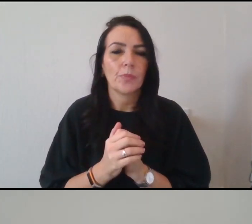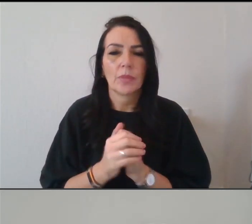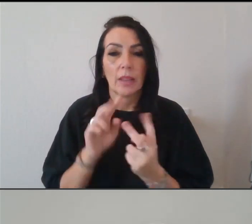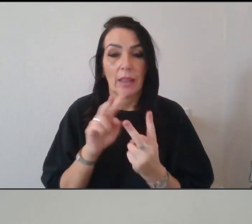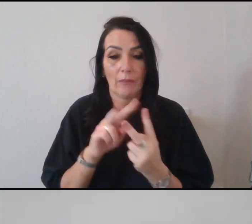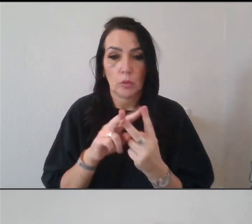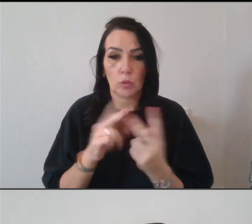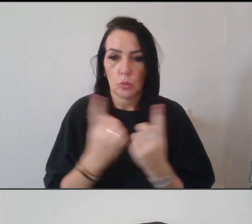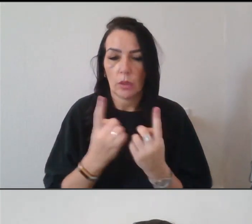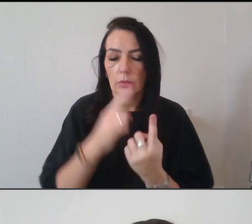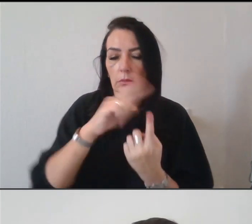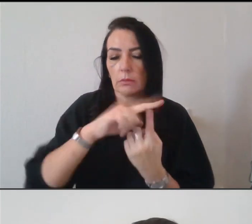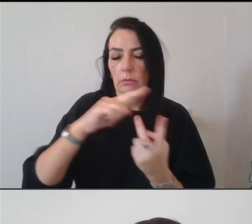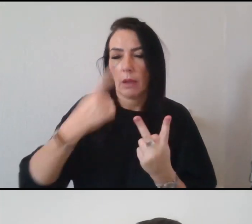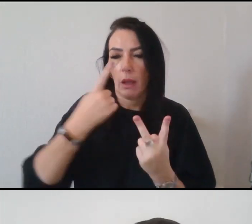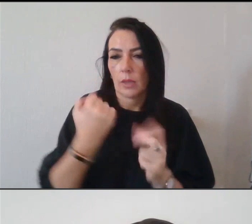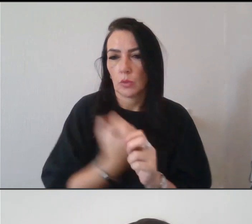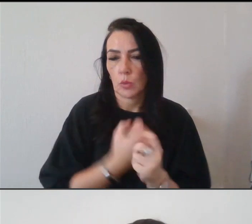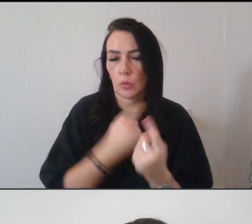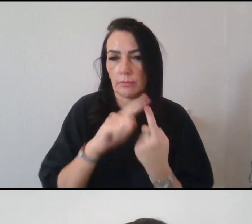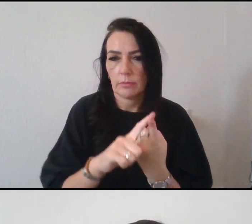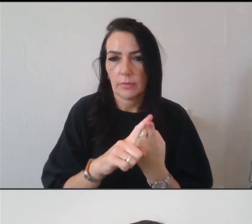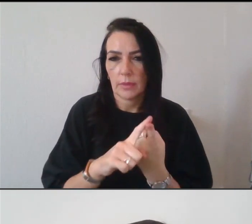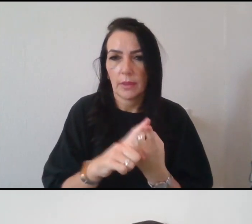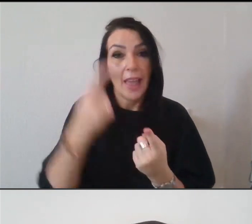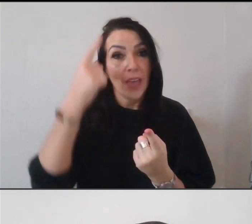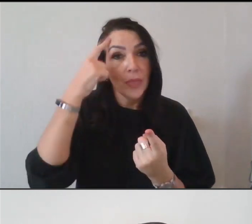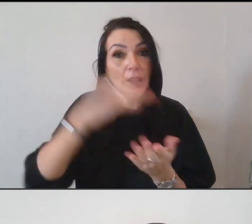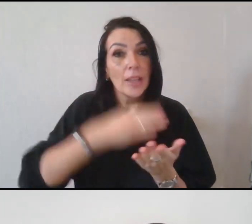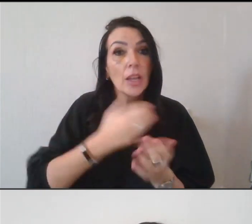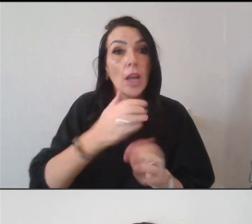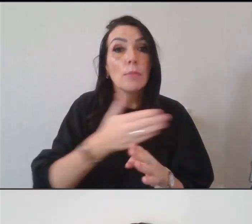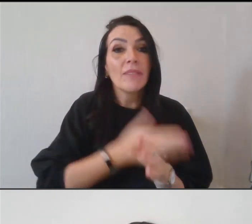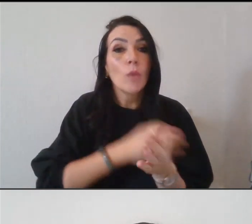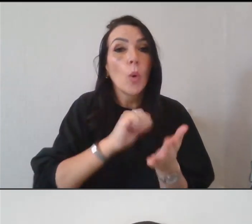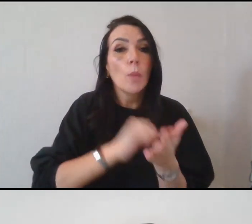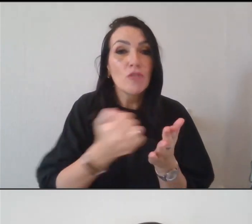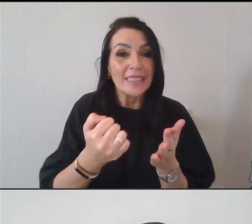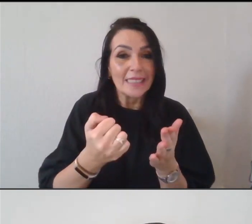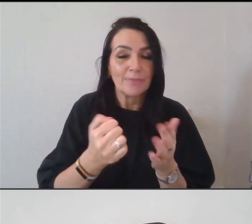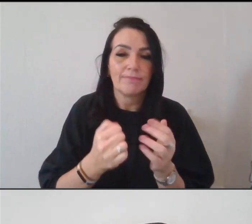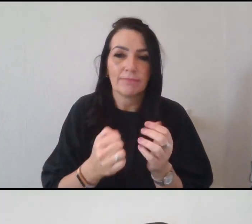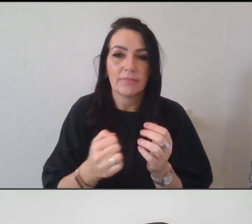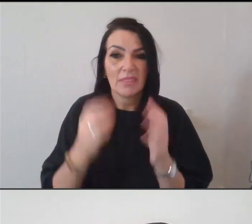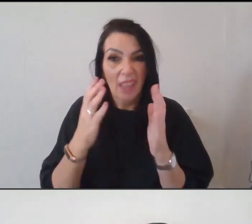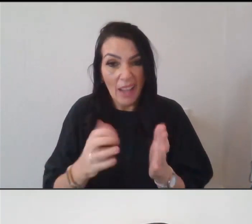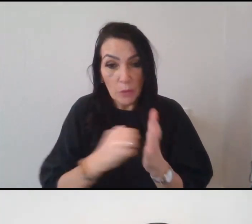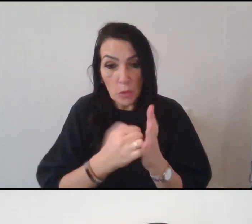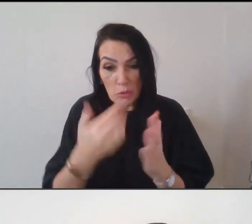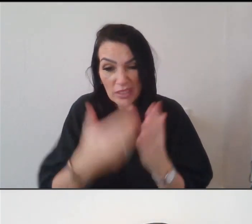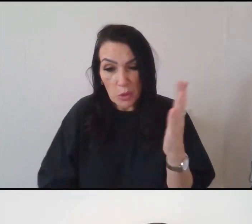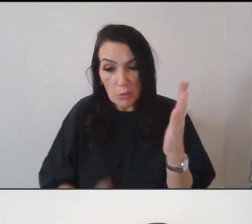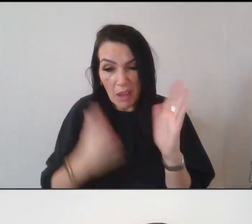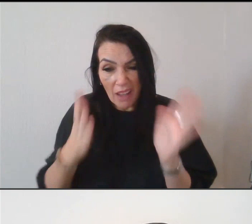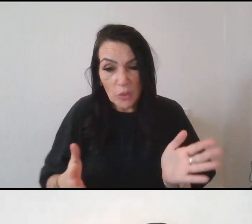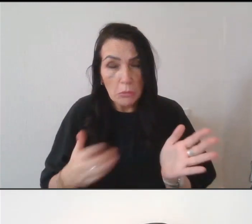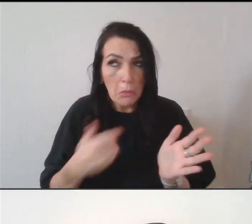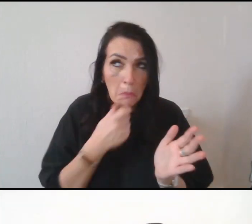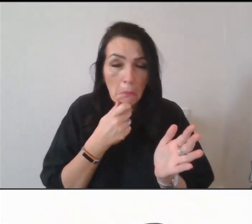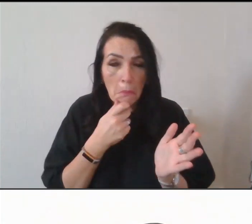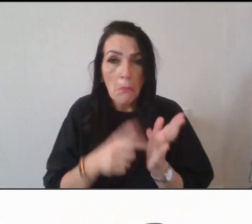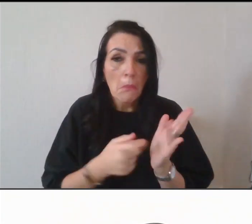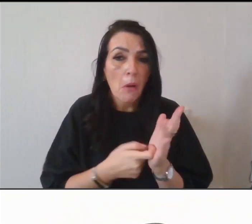things. So sort of think before you print is one thing to try and remember. So do you really need to print that document? Is